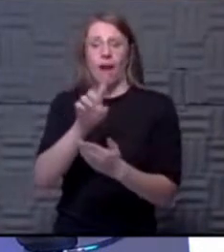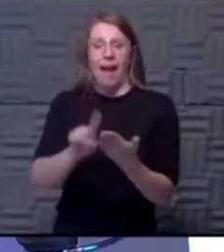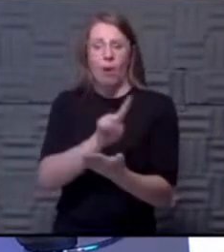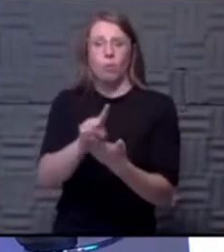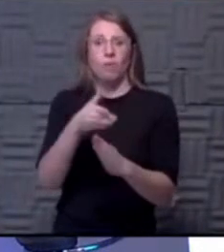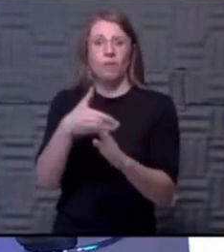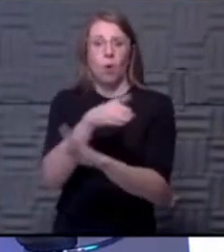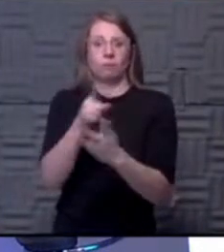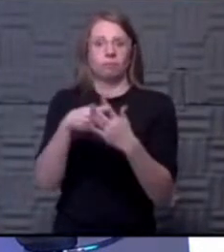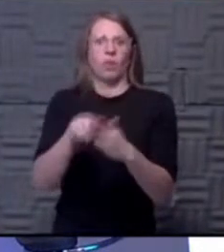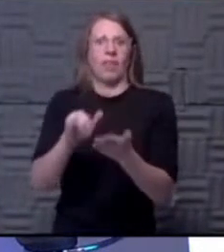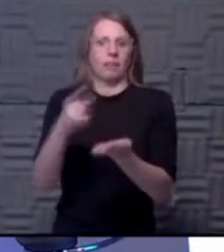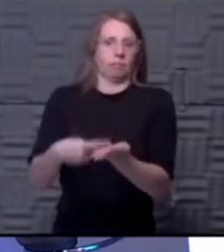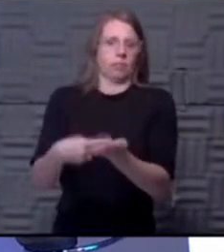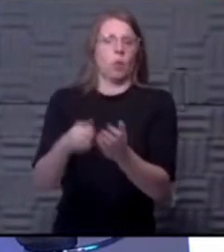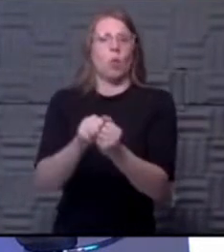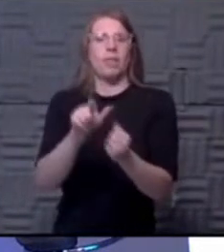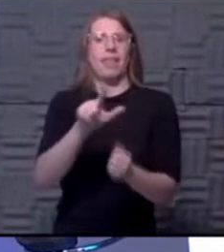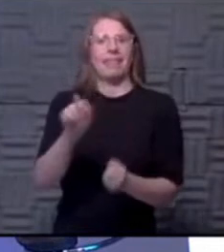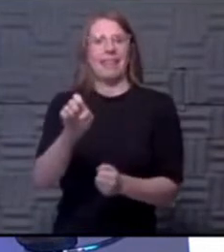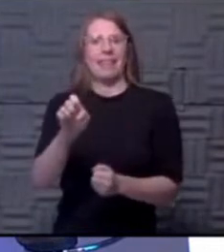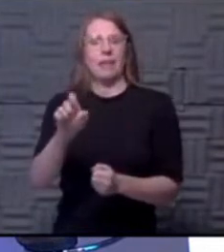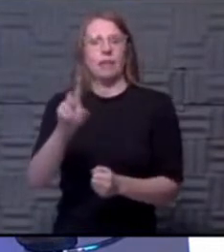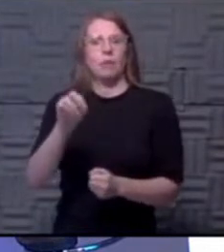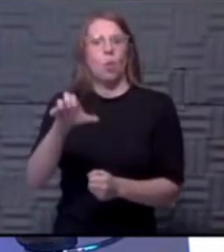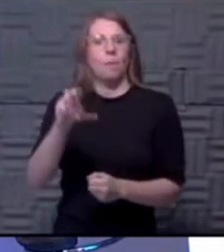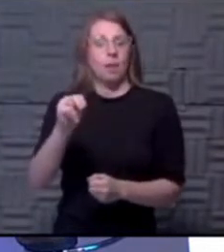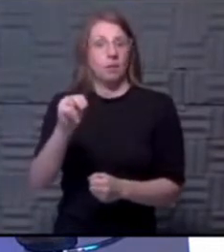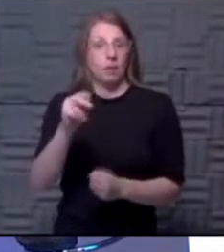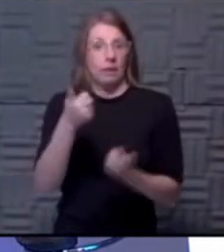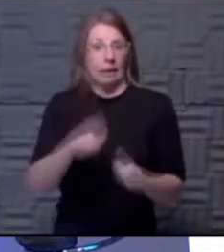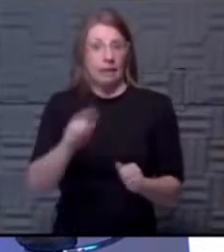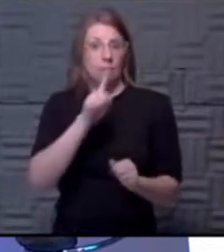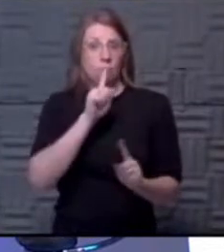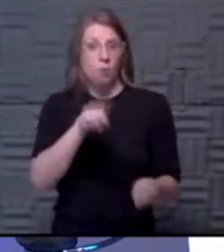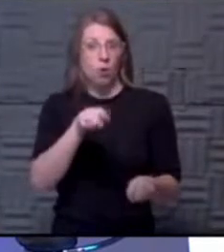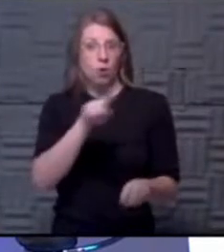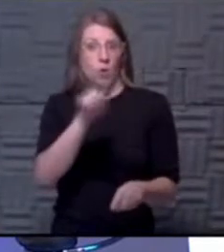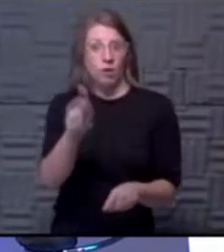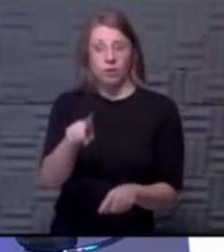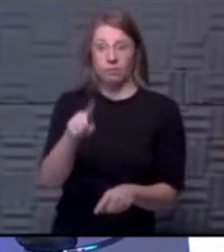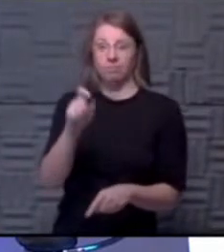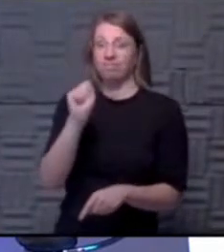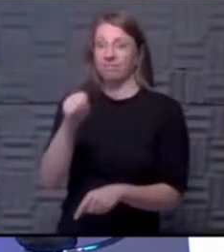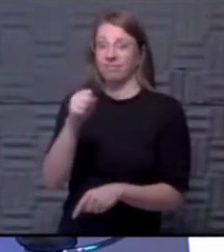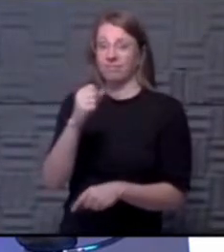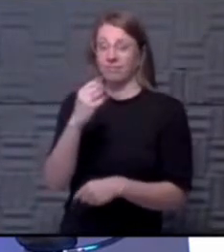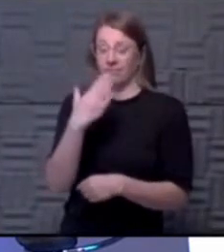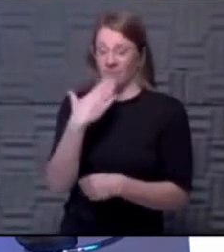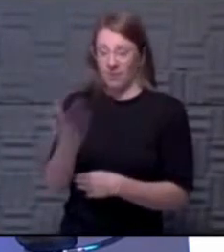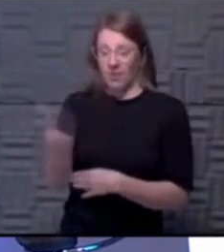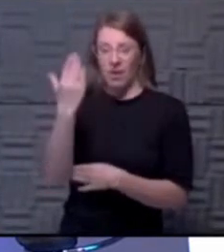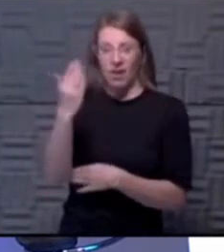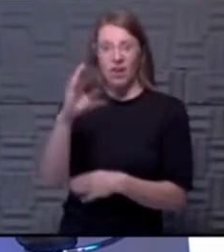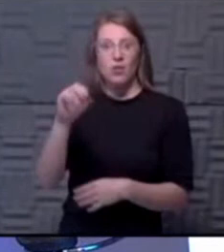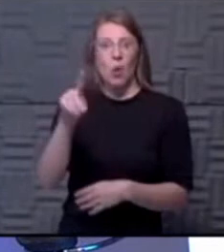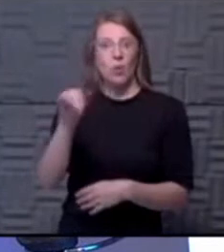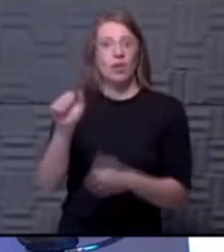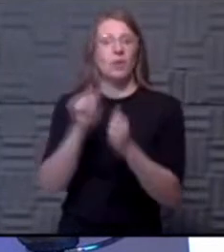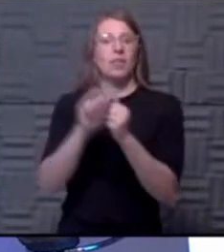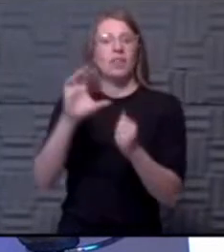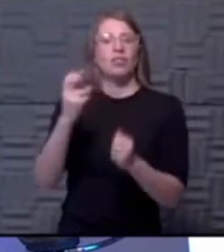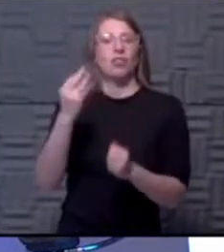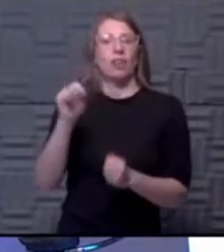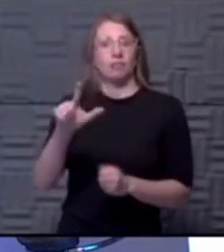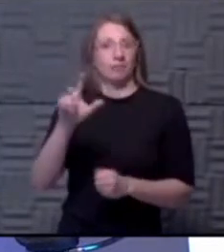into that discussion with Secretary Norman, are there any reporter questions on the line this morning? Sure. Good morning. Cody Holyoak with Channel 9. Good morning, Cody. Cody.